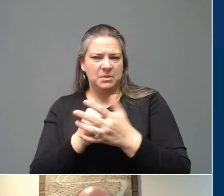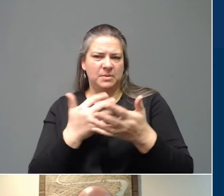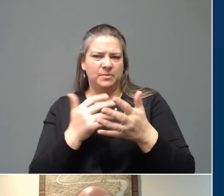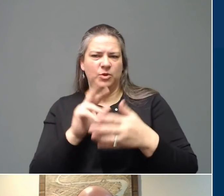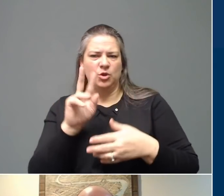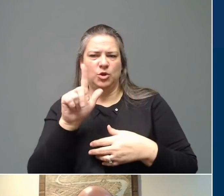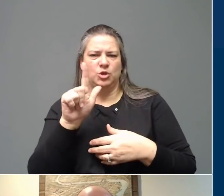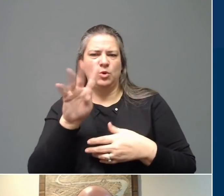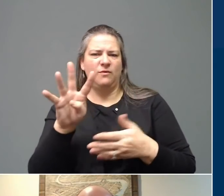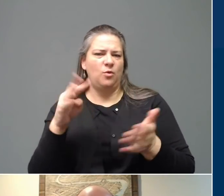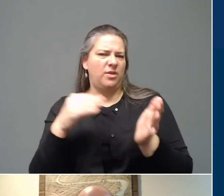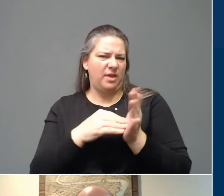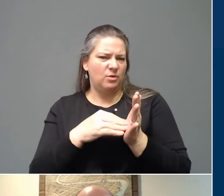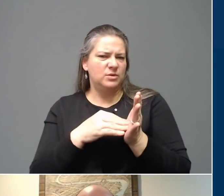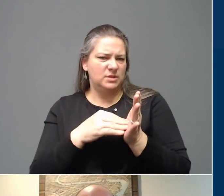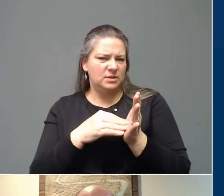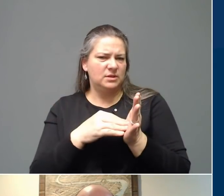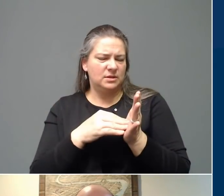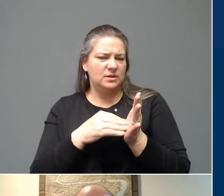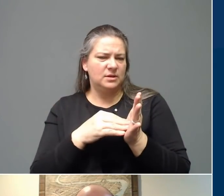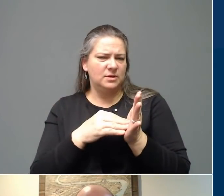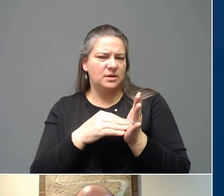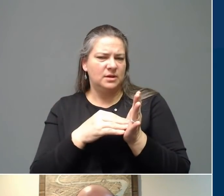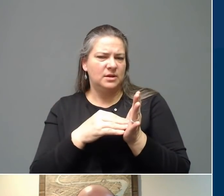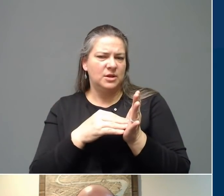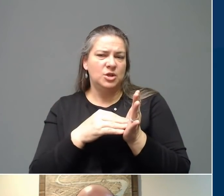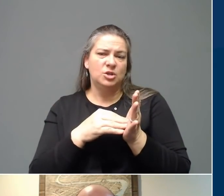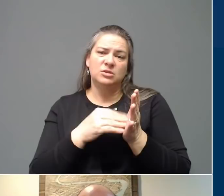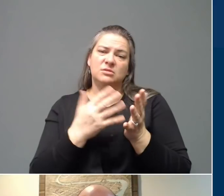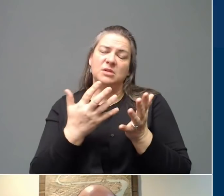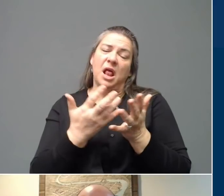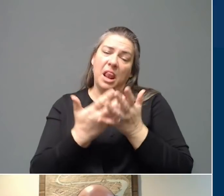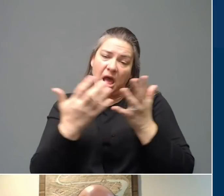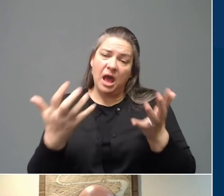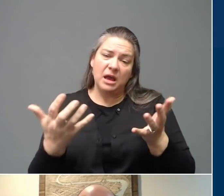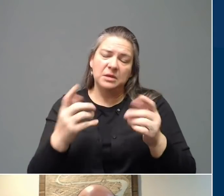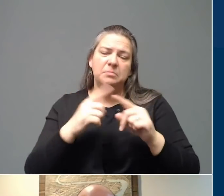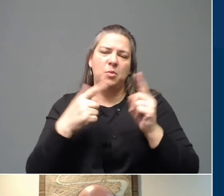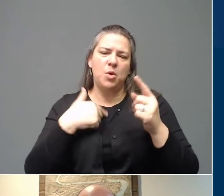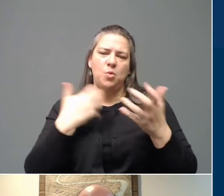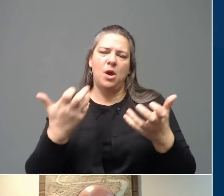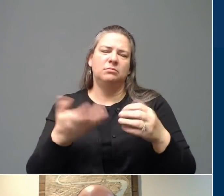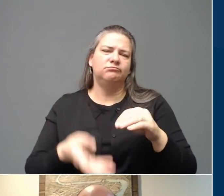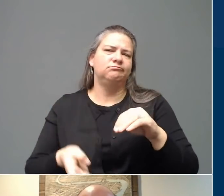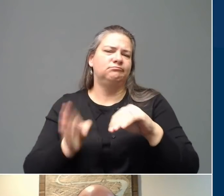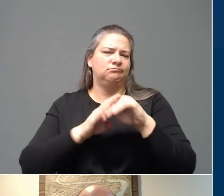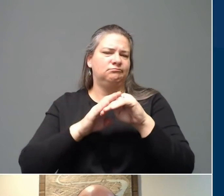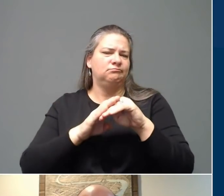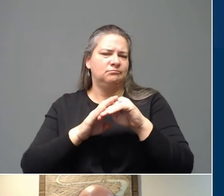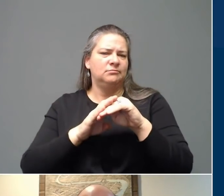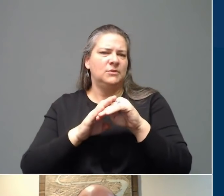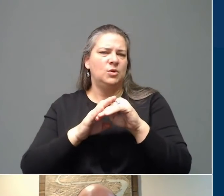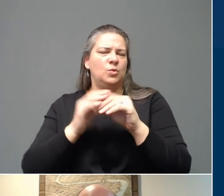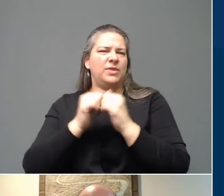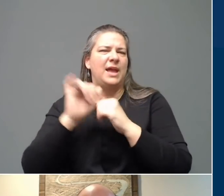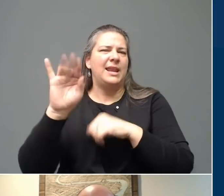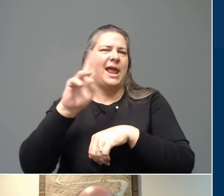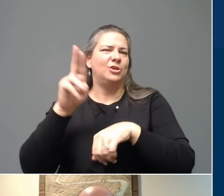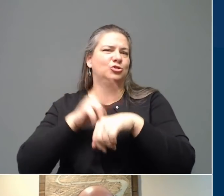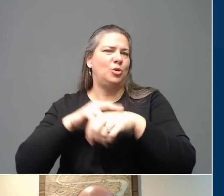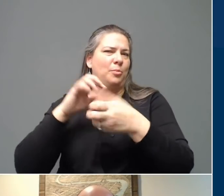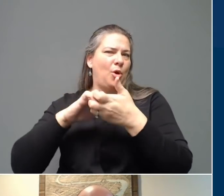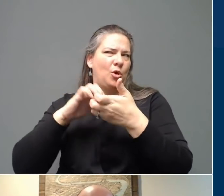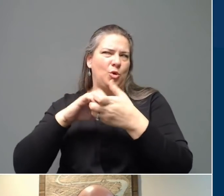24,000, a pretty significant number, but we're looking to ramp that up with our national partners over the next couple